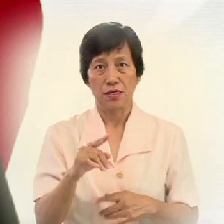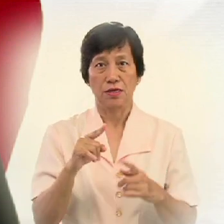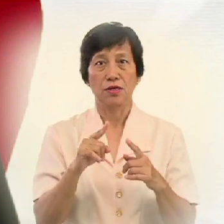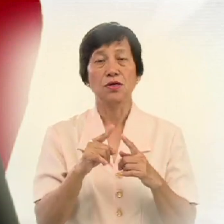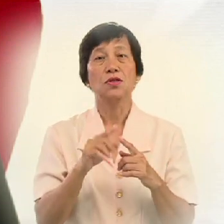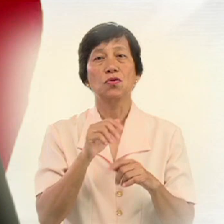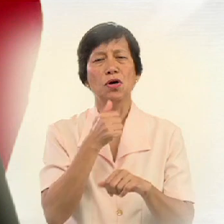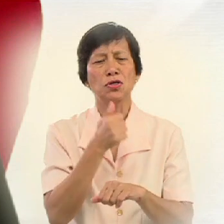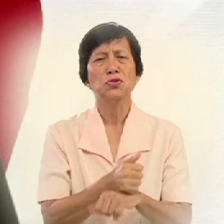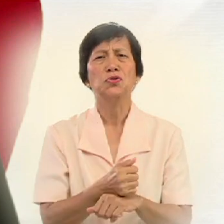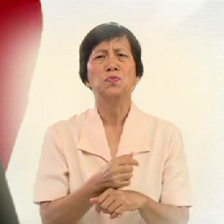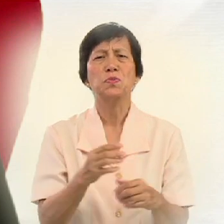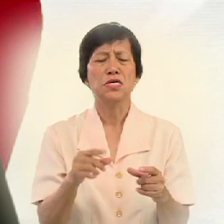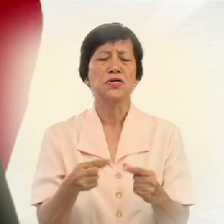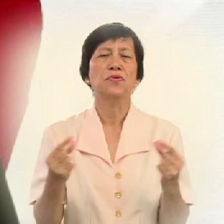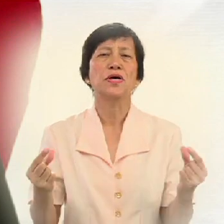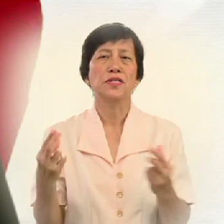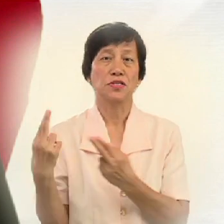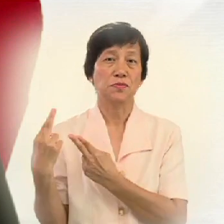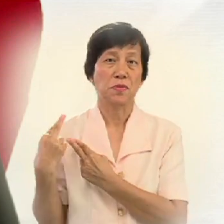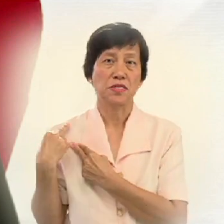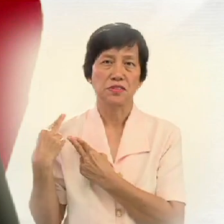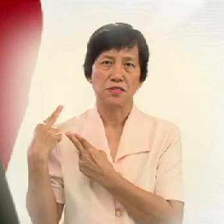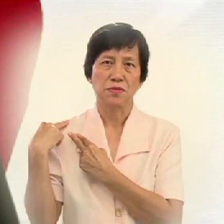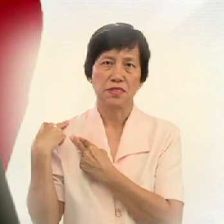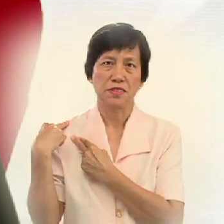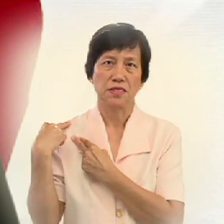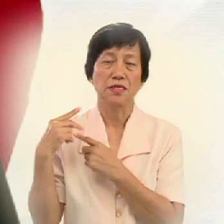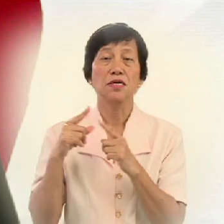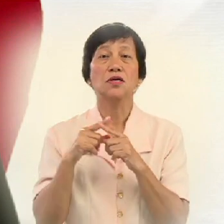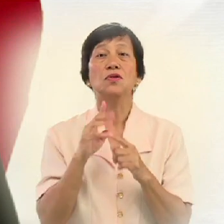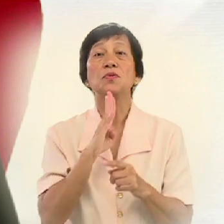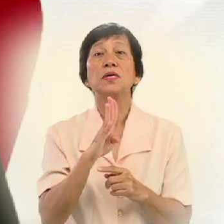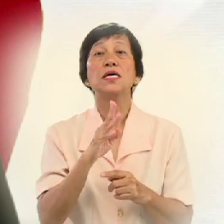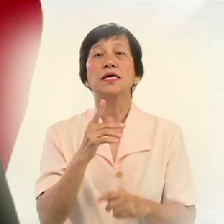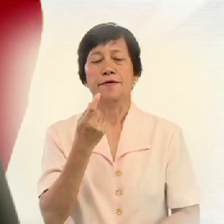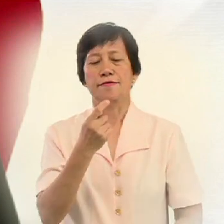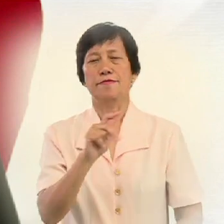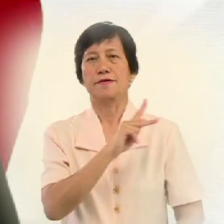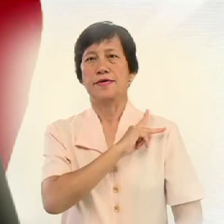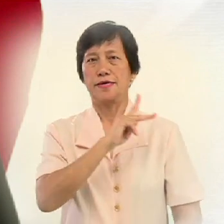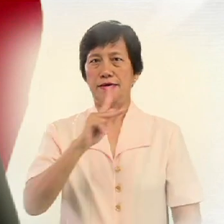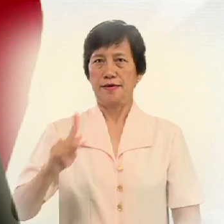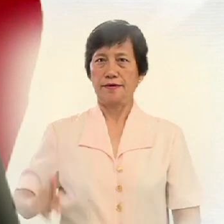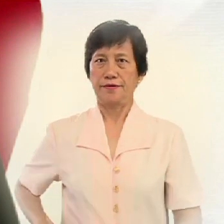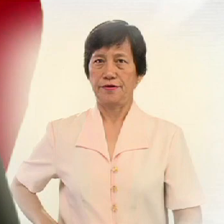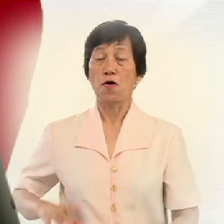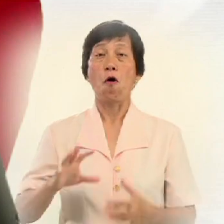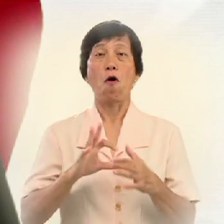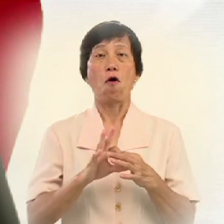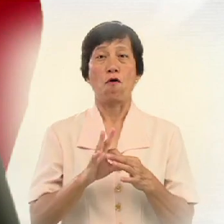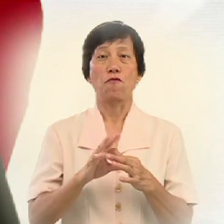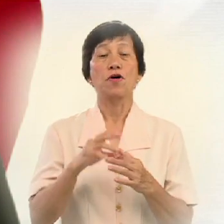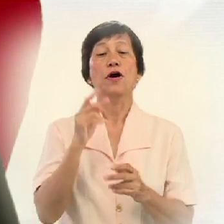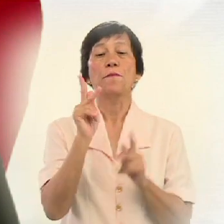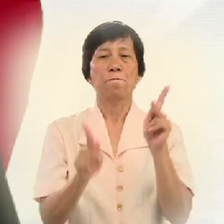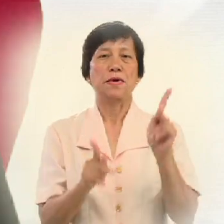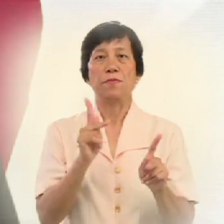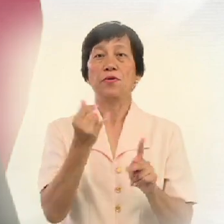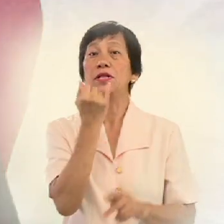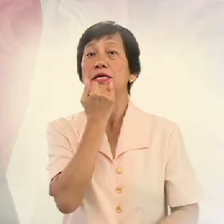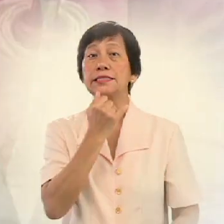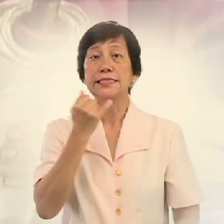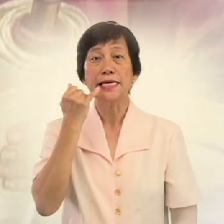a big responsibility to be the king of the people